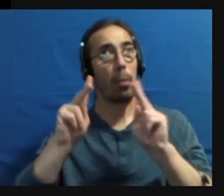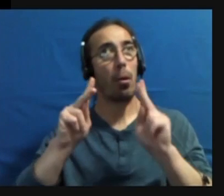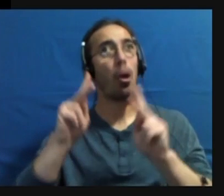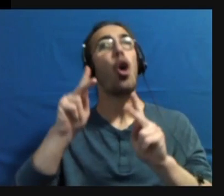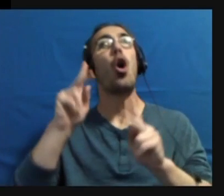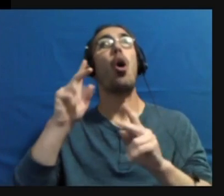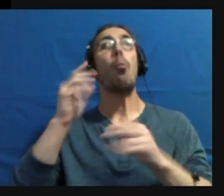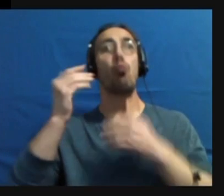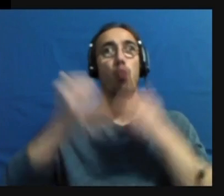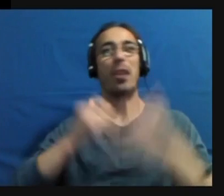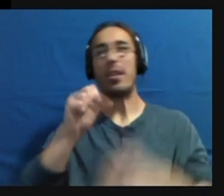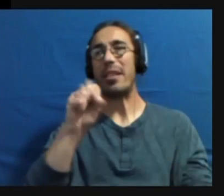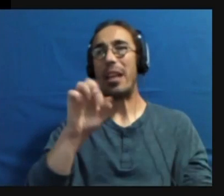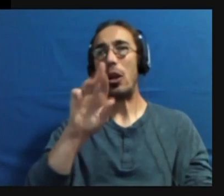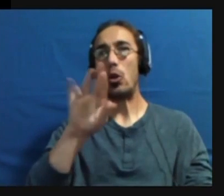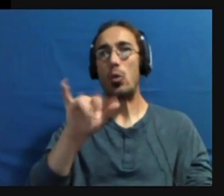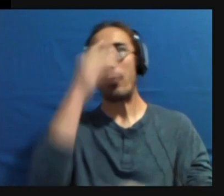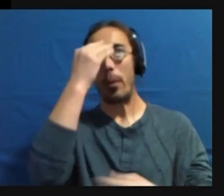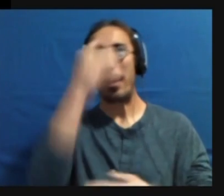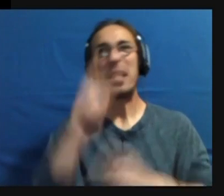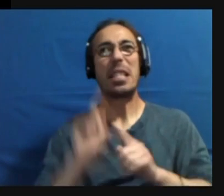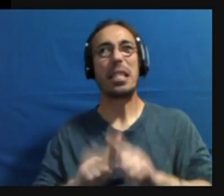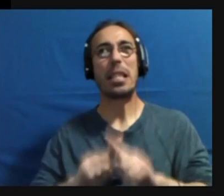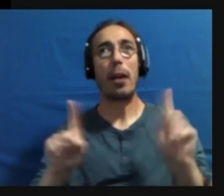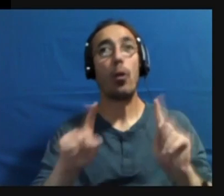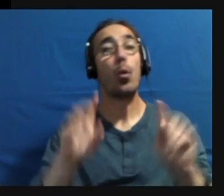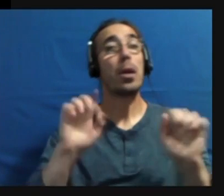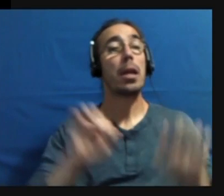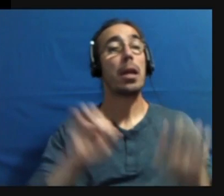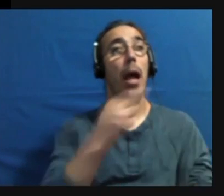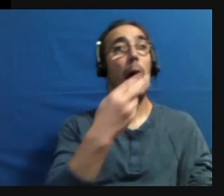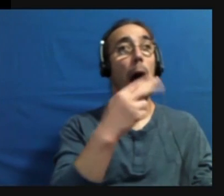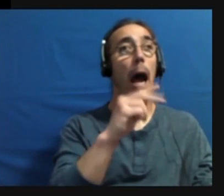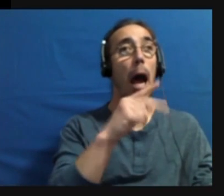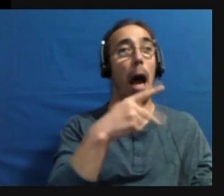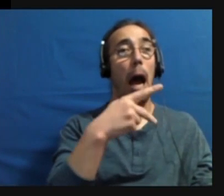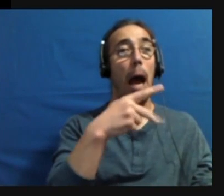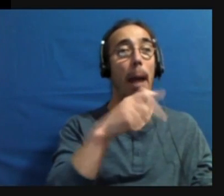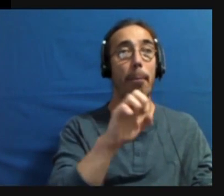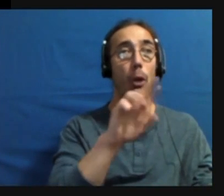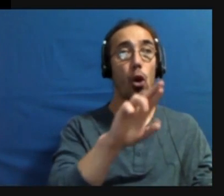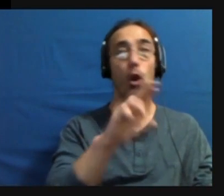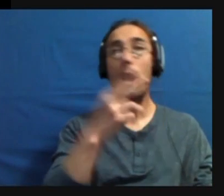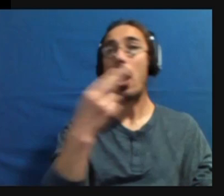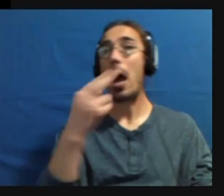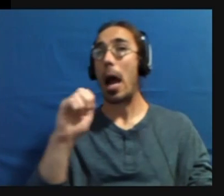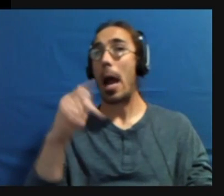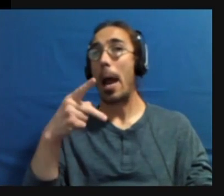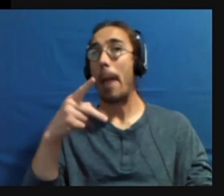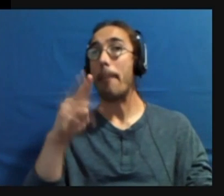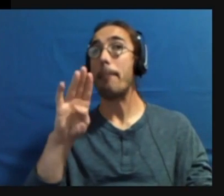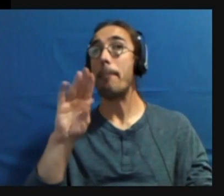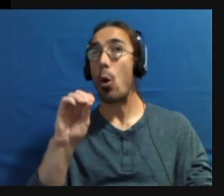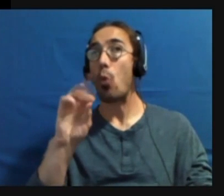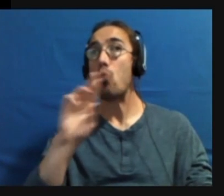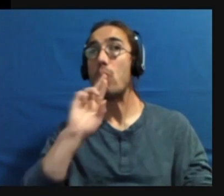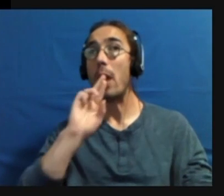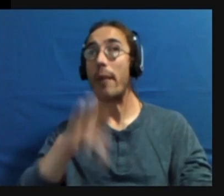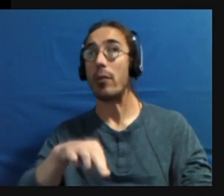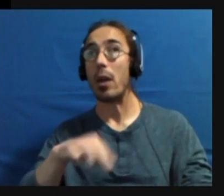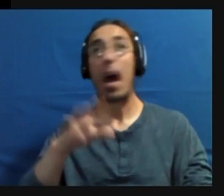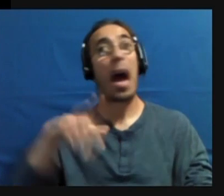differently. We can be hyper-reactive or we can be hypo-reactive, but I have yet to see an autistic person that